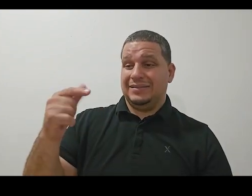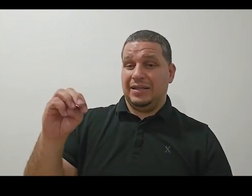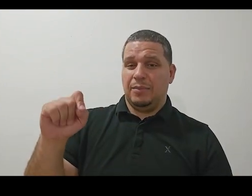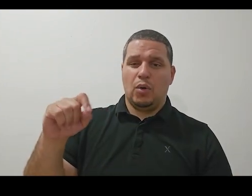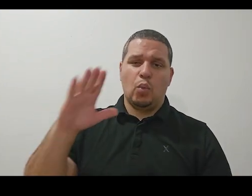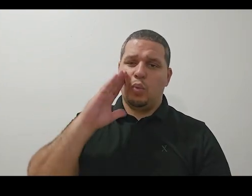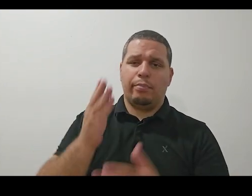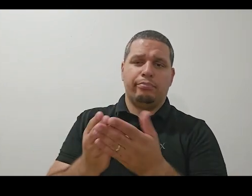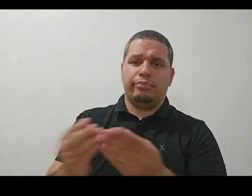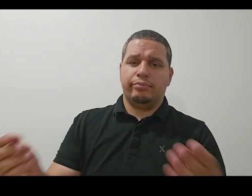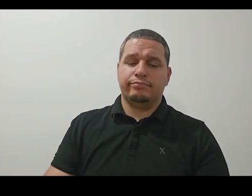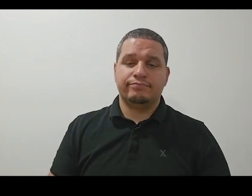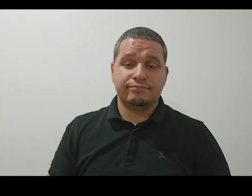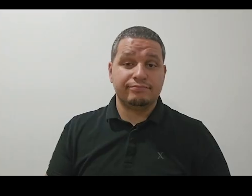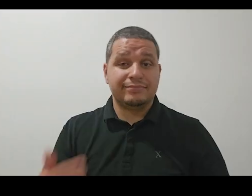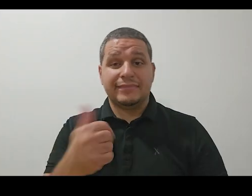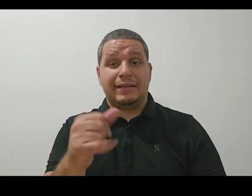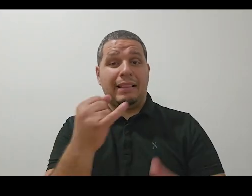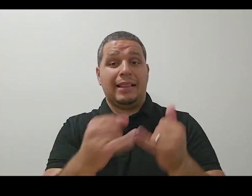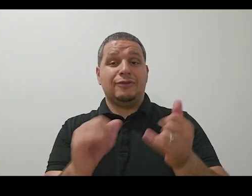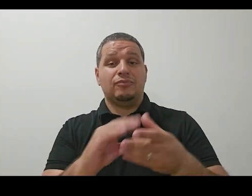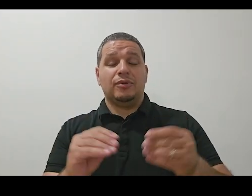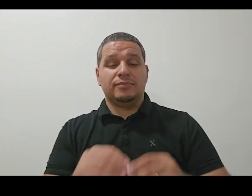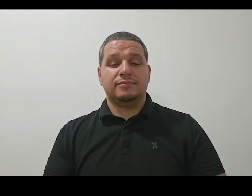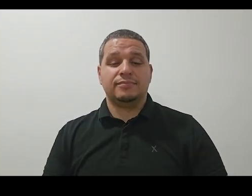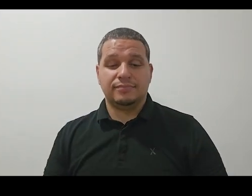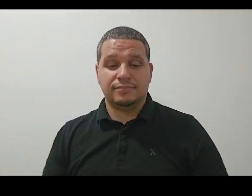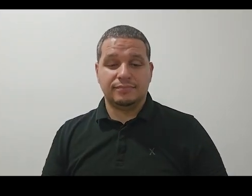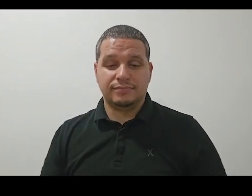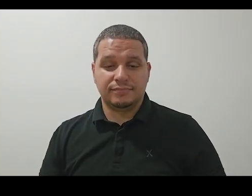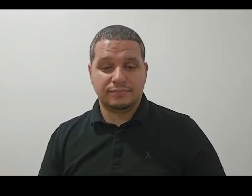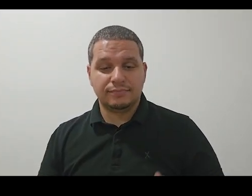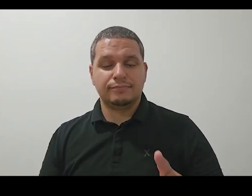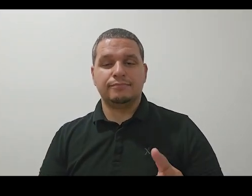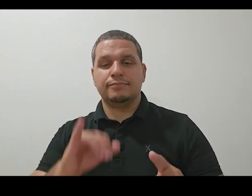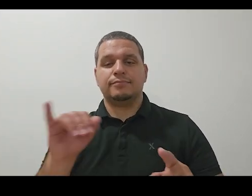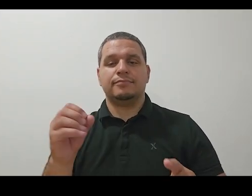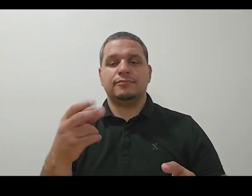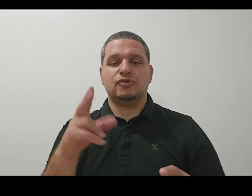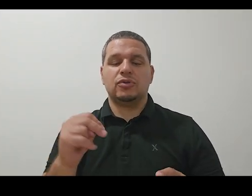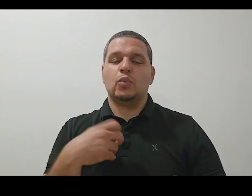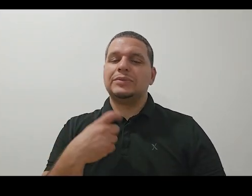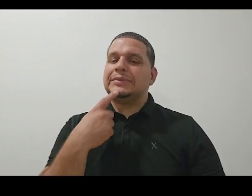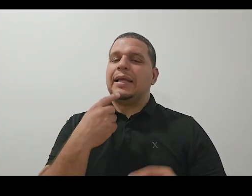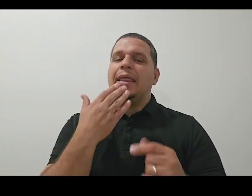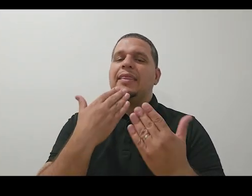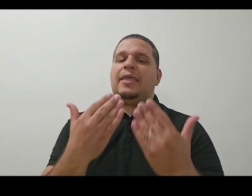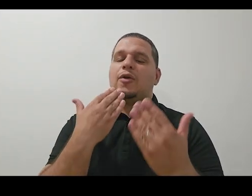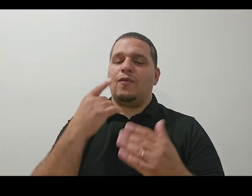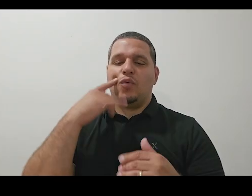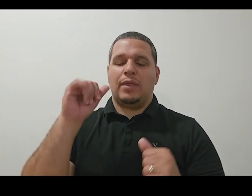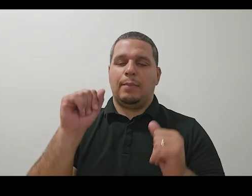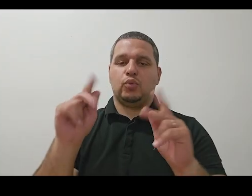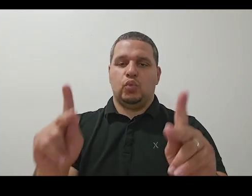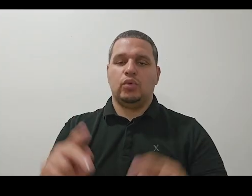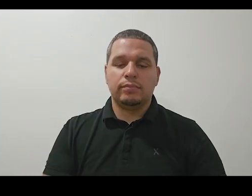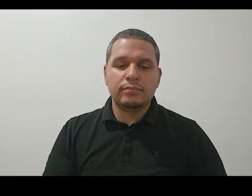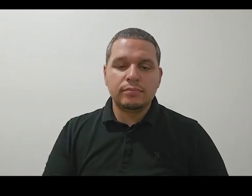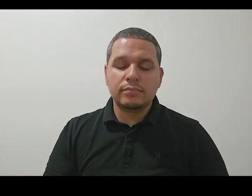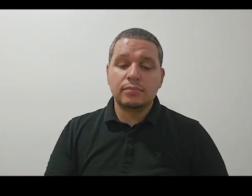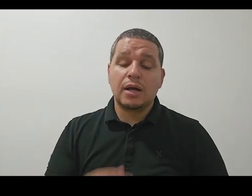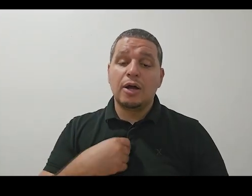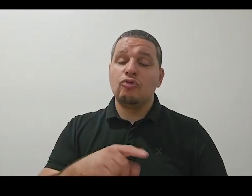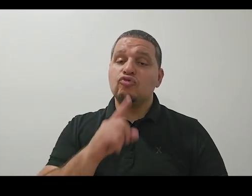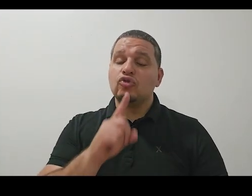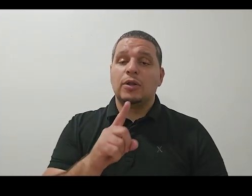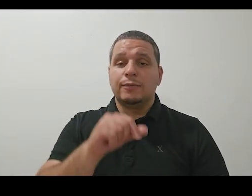stigma would just die down. Any other remarks? Because that's all I have. I just want to say thank you for this